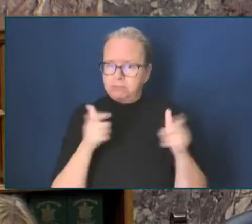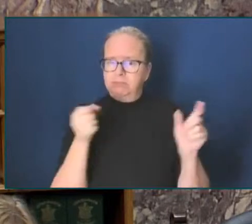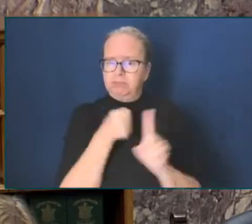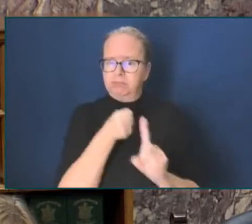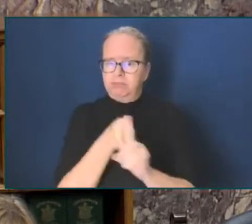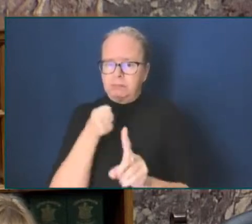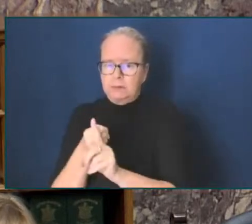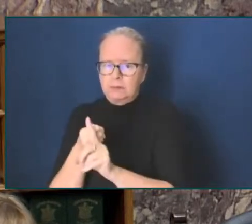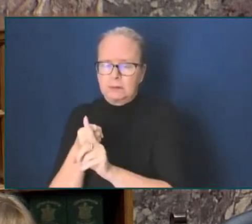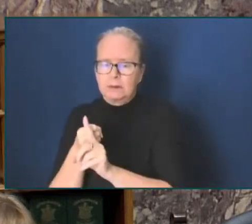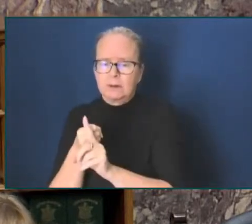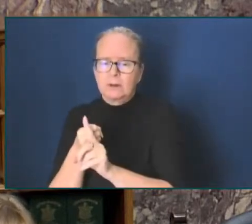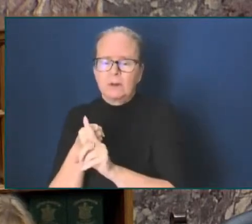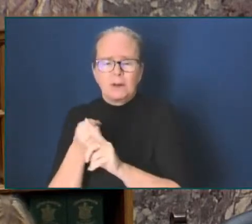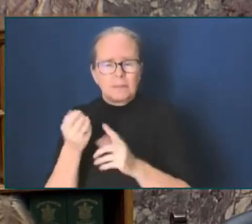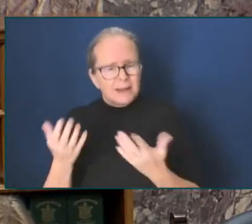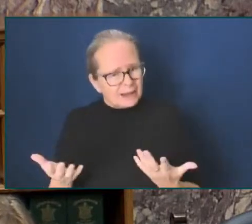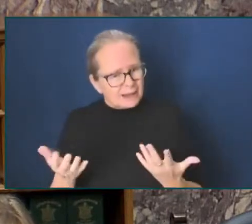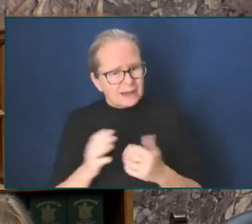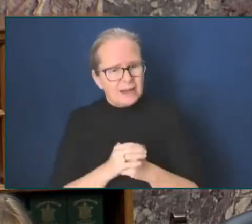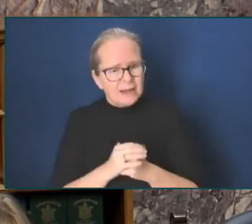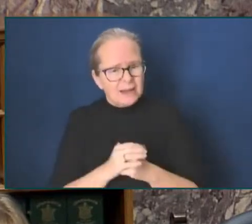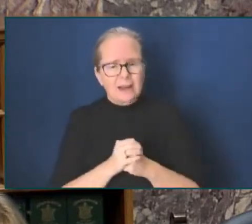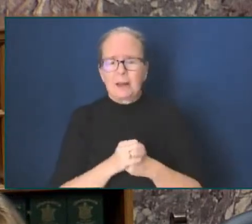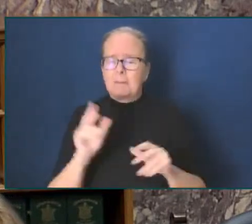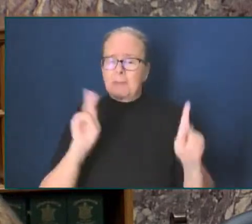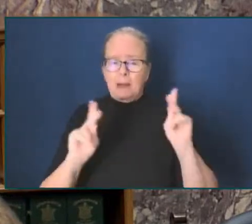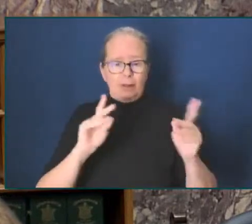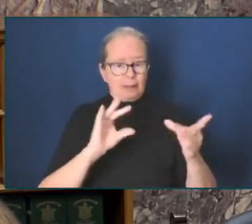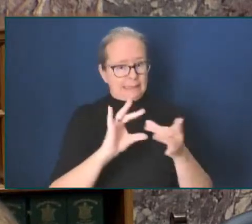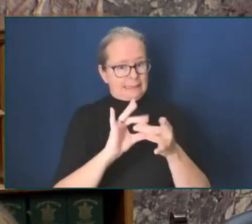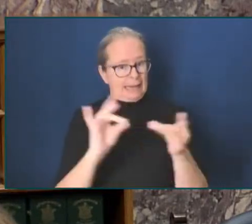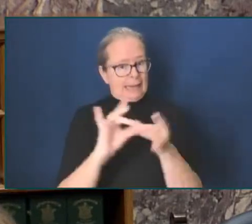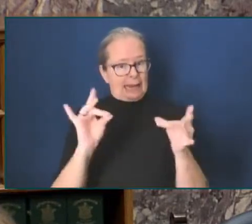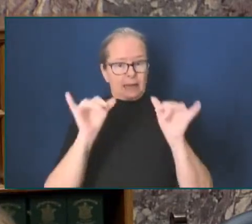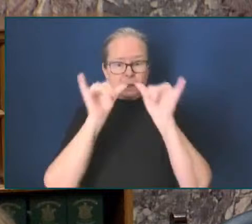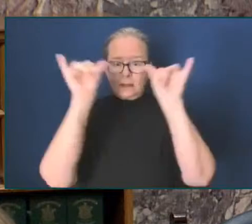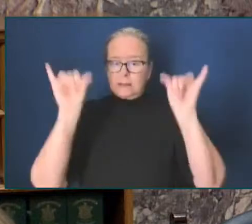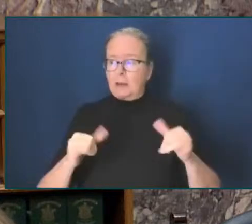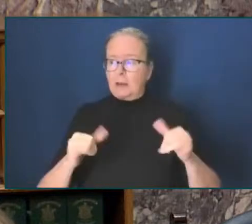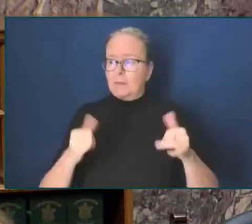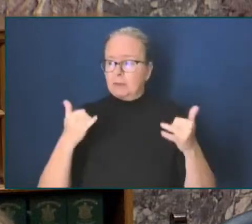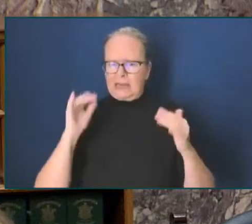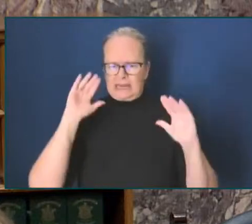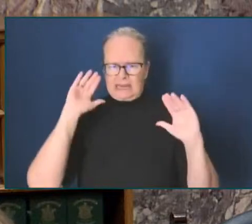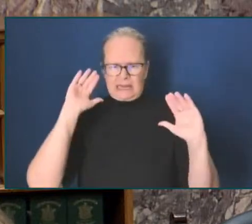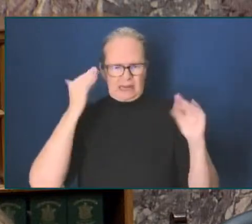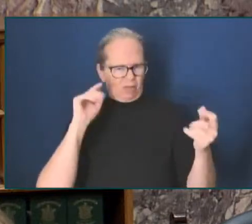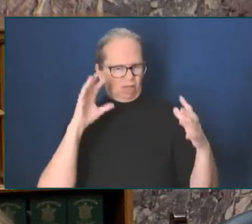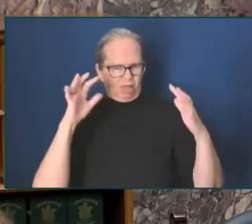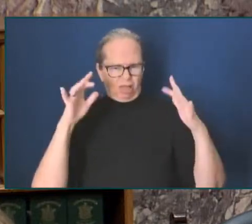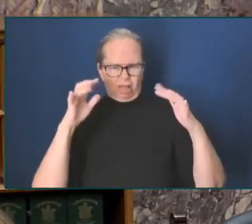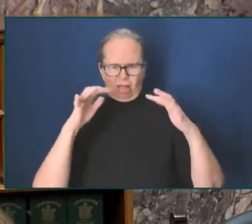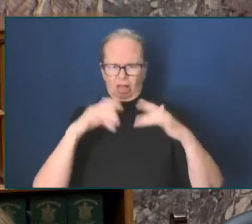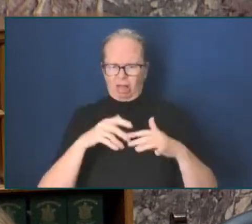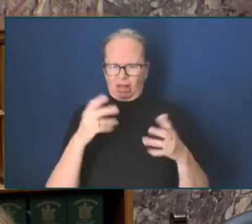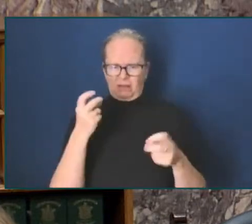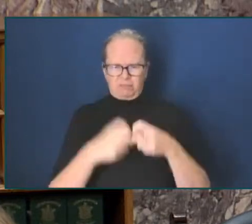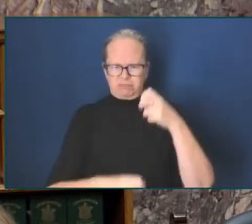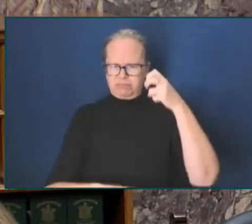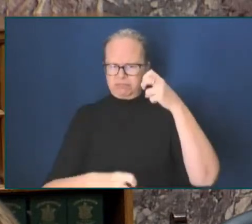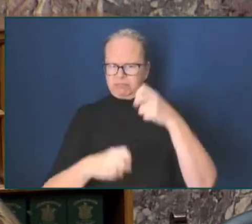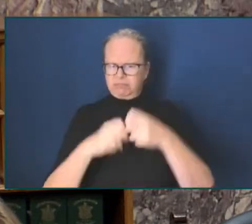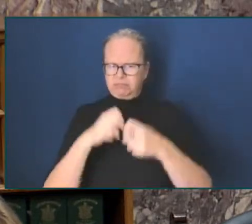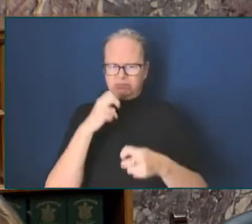crumbling. It is imploding upon itself. And there is such a massive gap between their lack of understanding